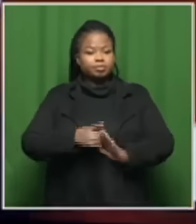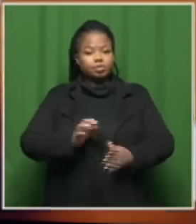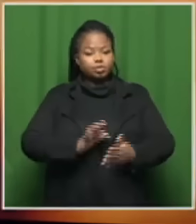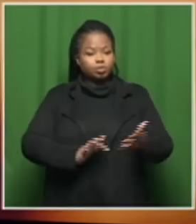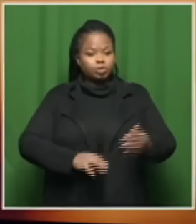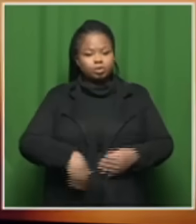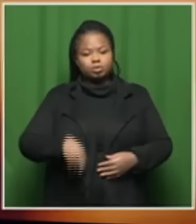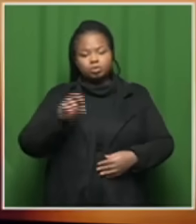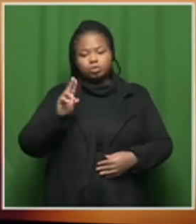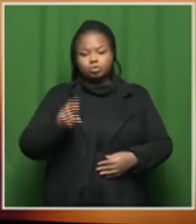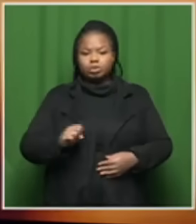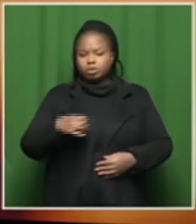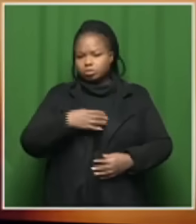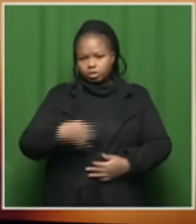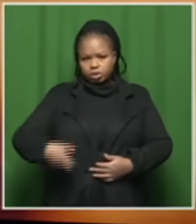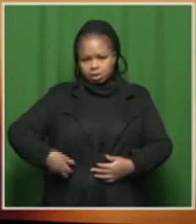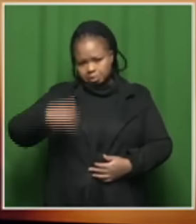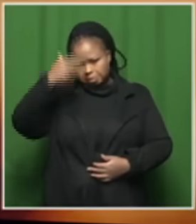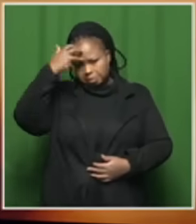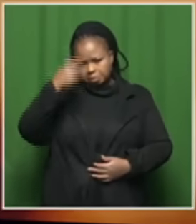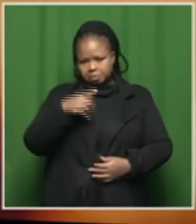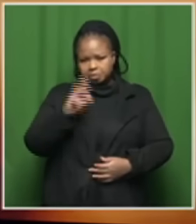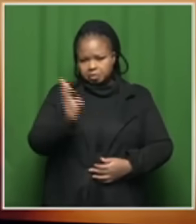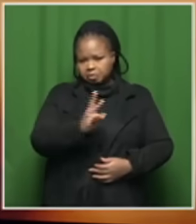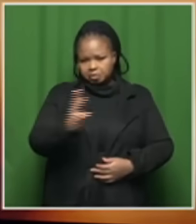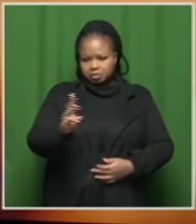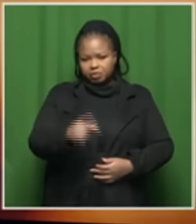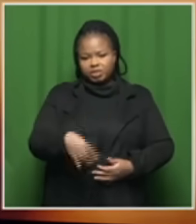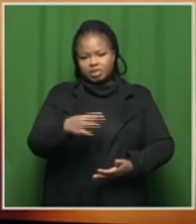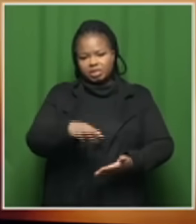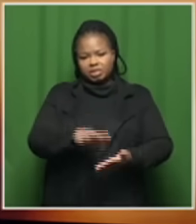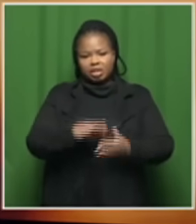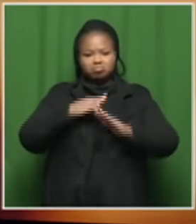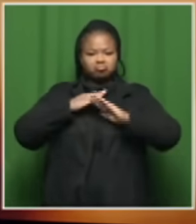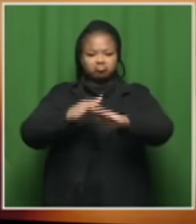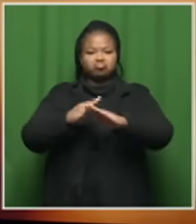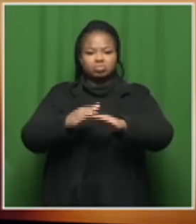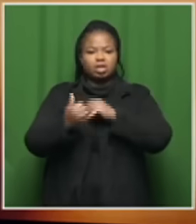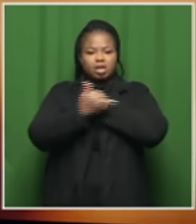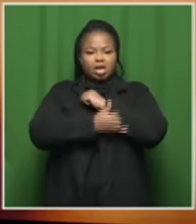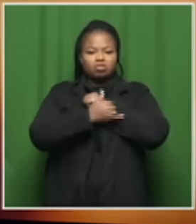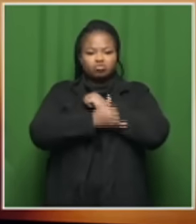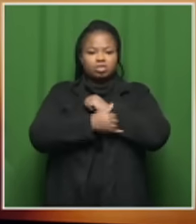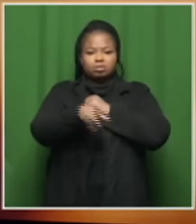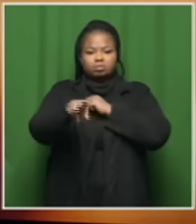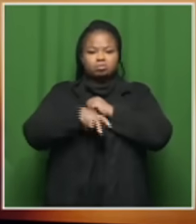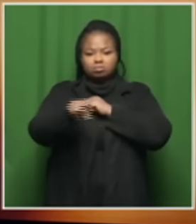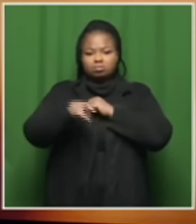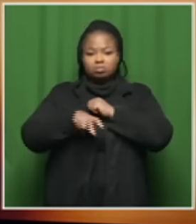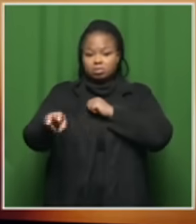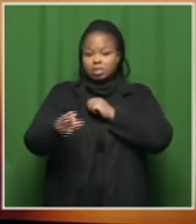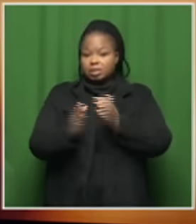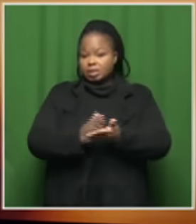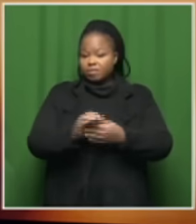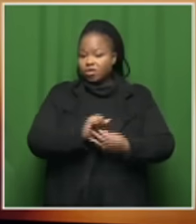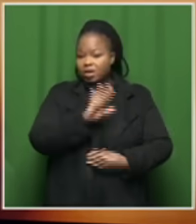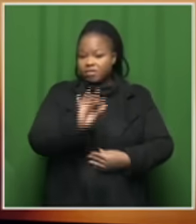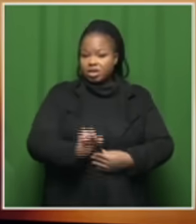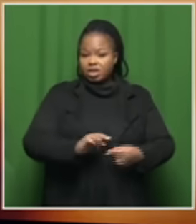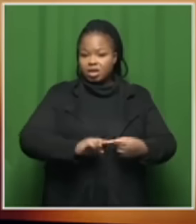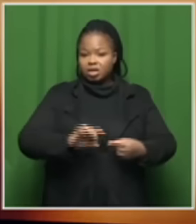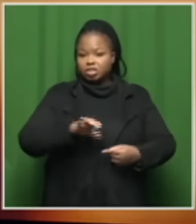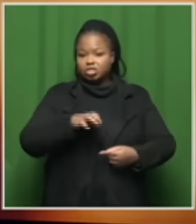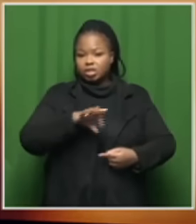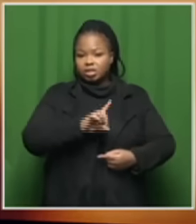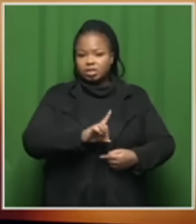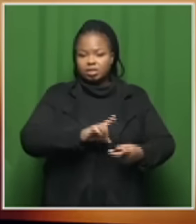U.S. President Donald Trump has signed a proclamation banning travel from 12 countries, including several from Africa, including Chad, the